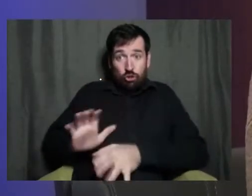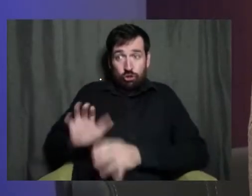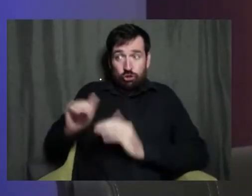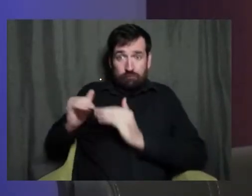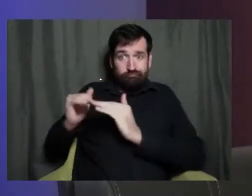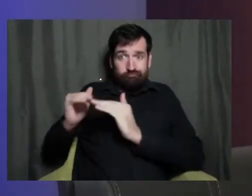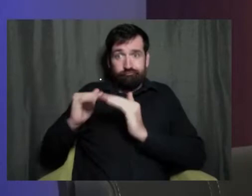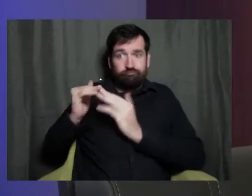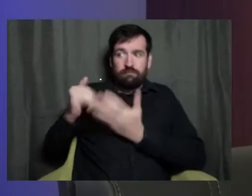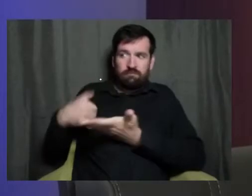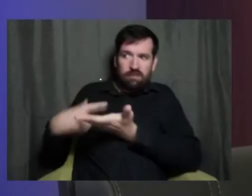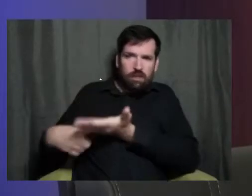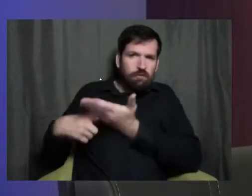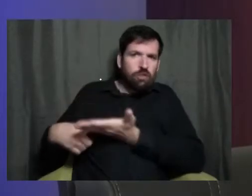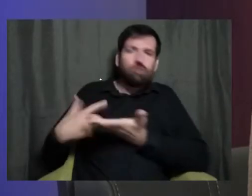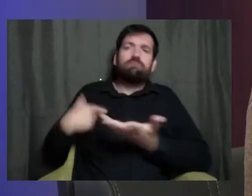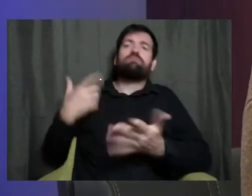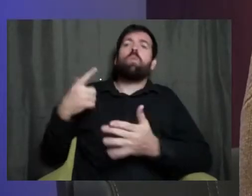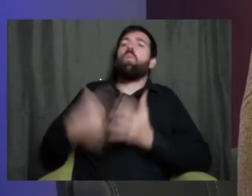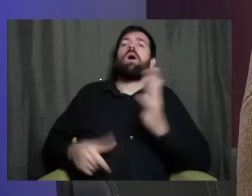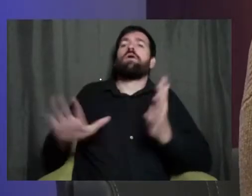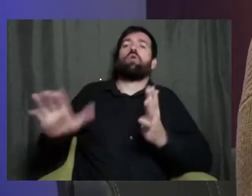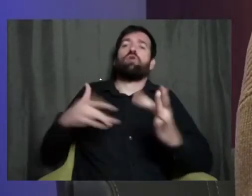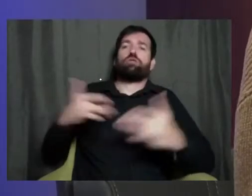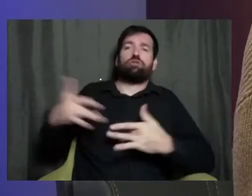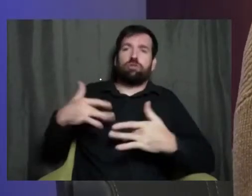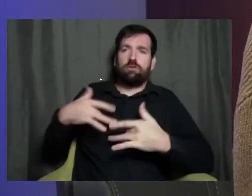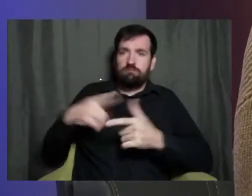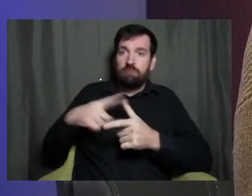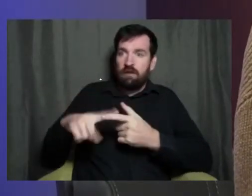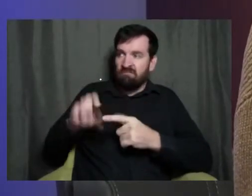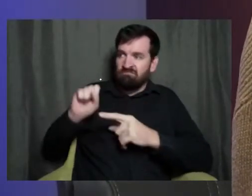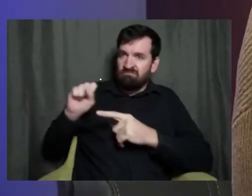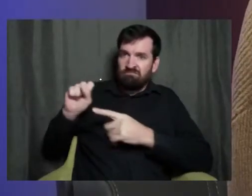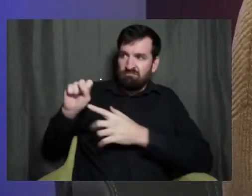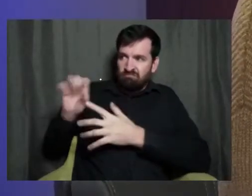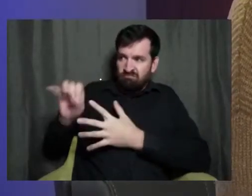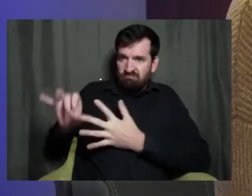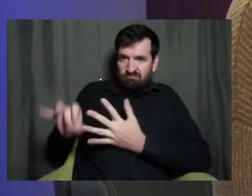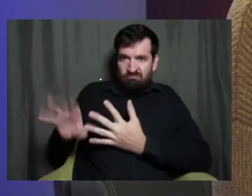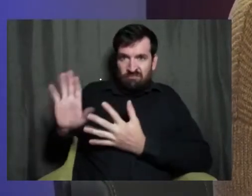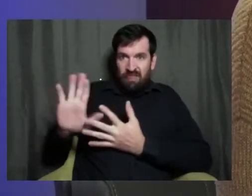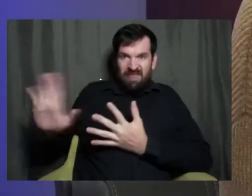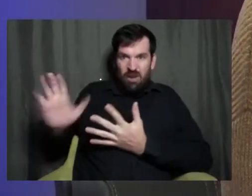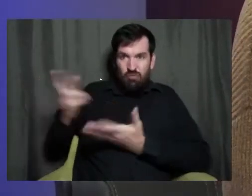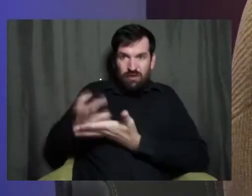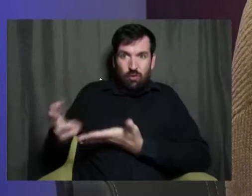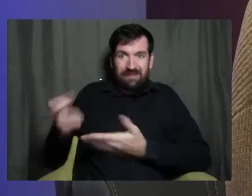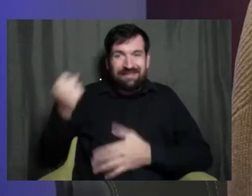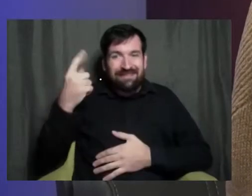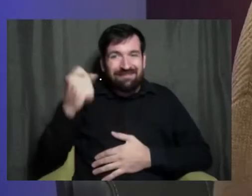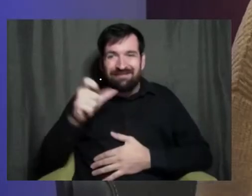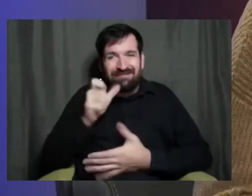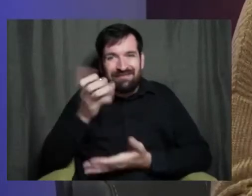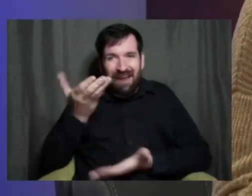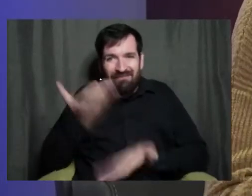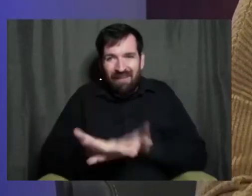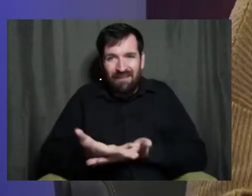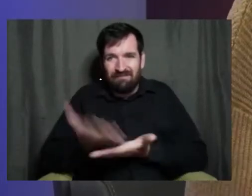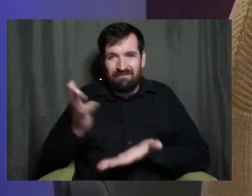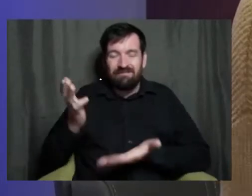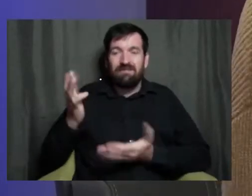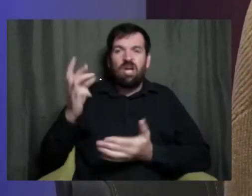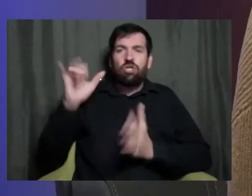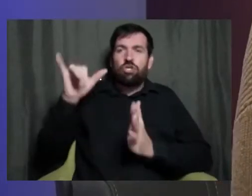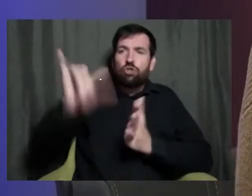of, what are your concerns? And I've had people give me resources that they've looked at that are not vetted. They are YouTube videos of people being